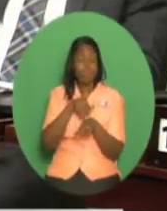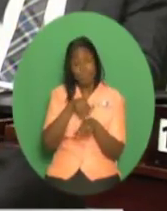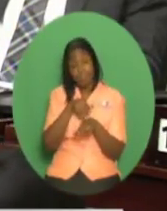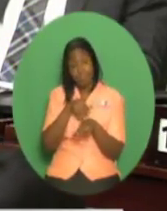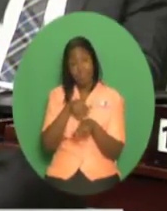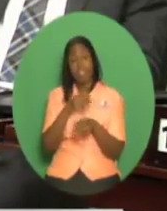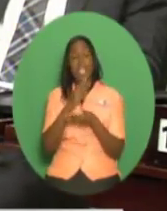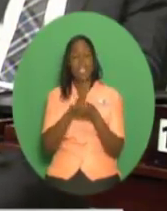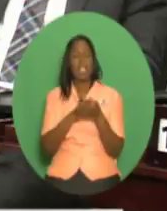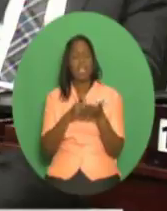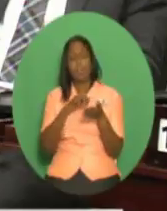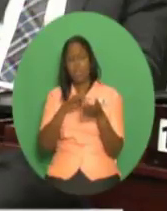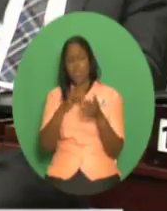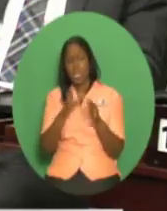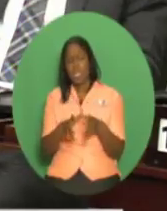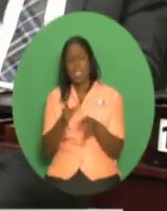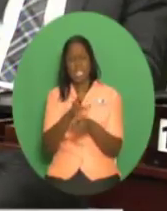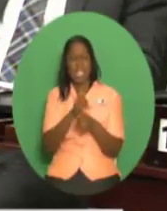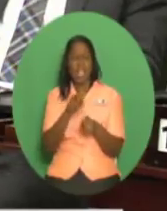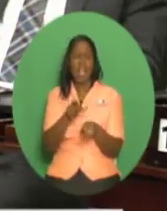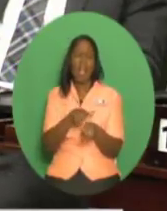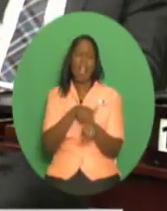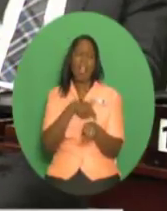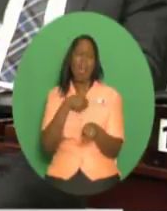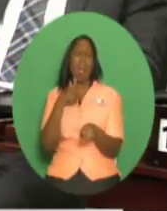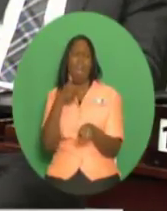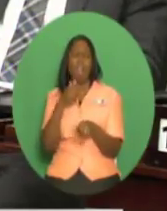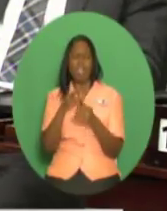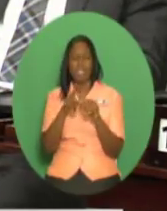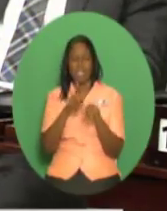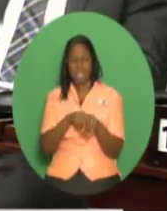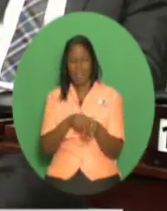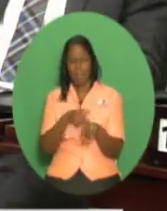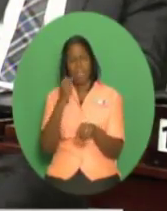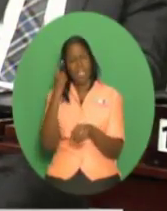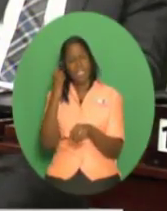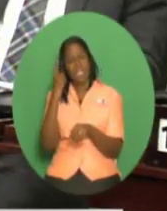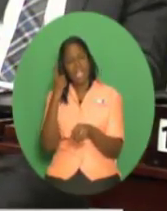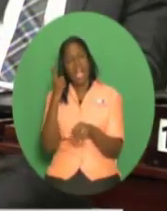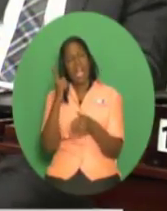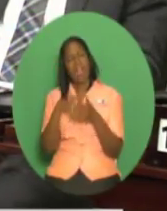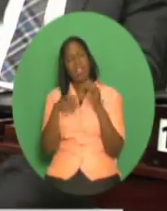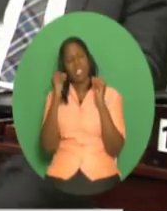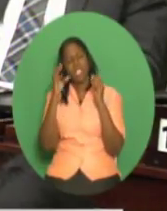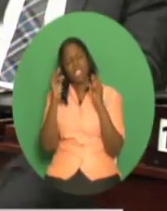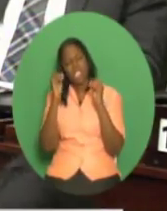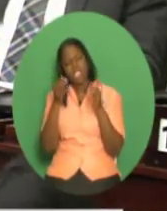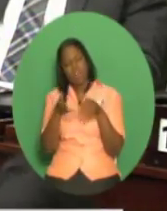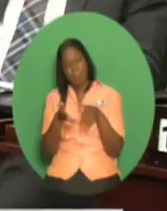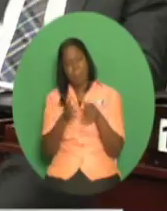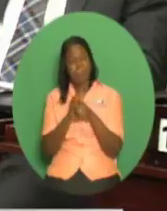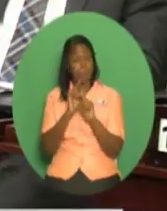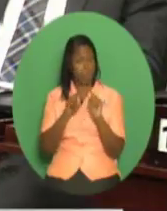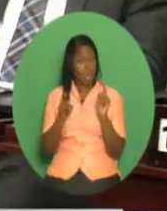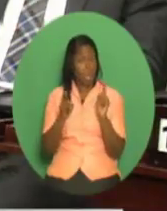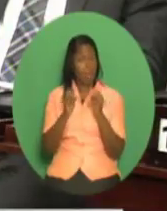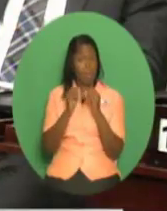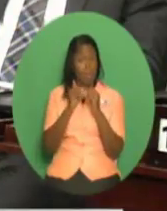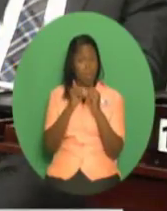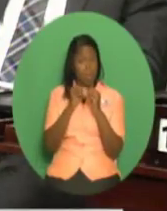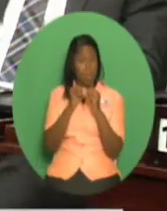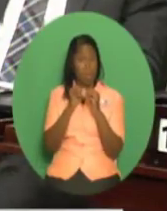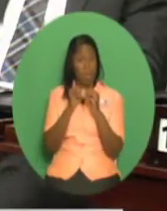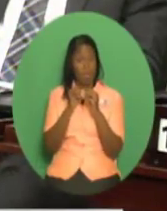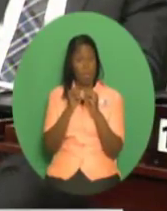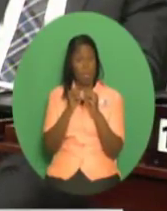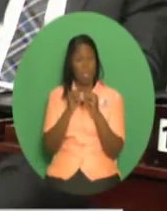take a longer time to grasp what is being taught. But more than that,